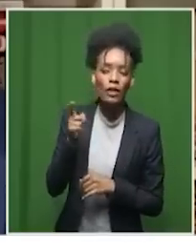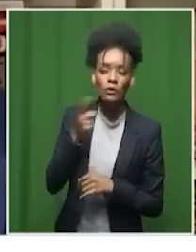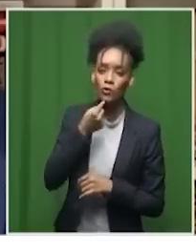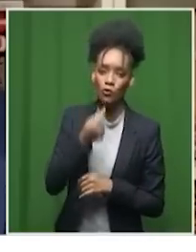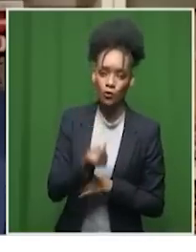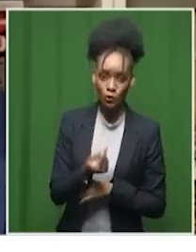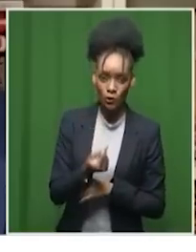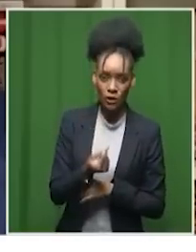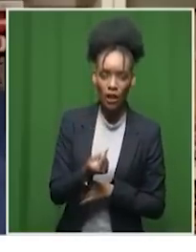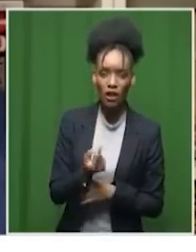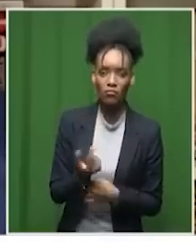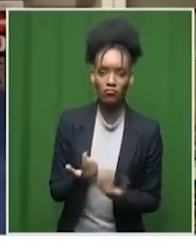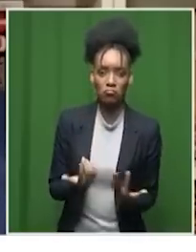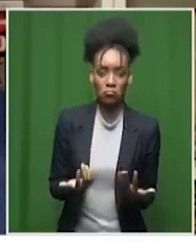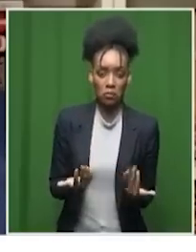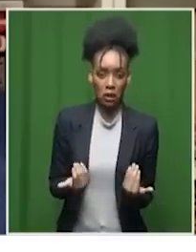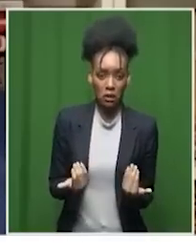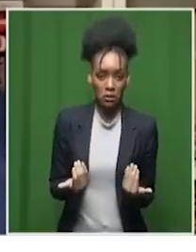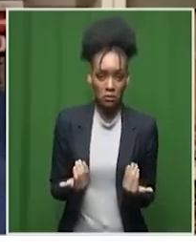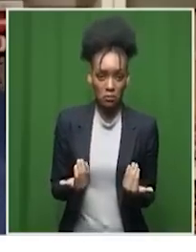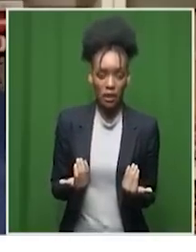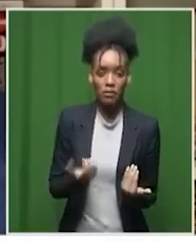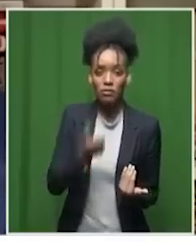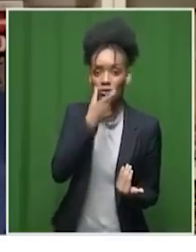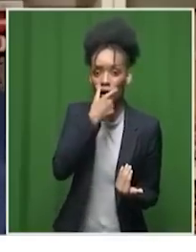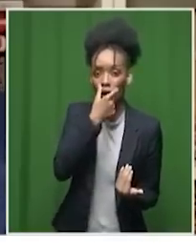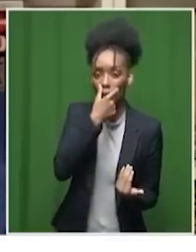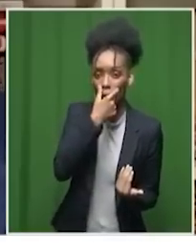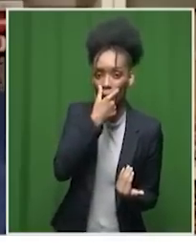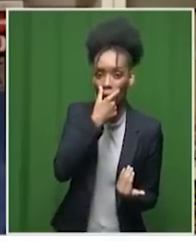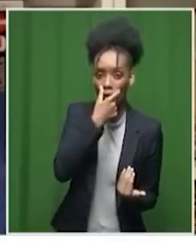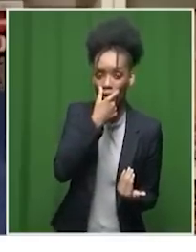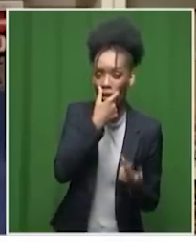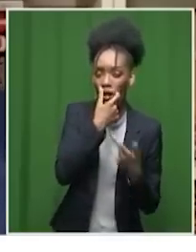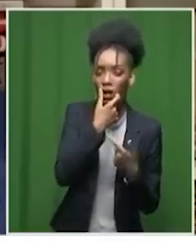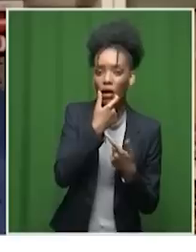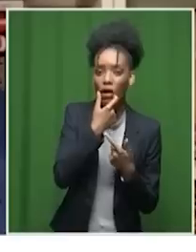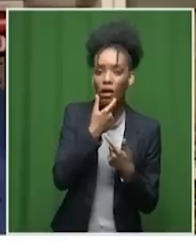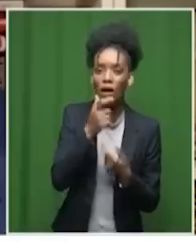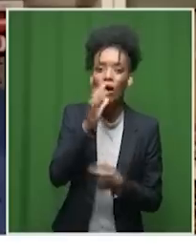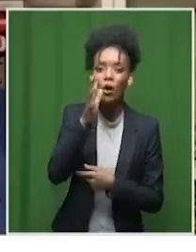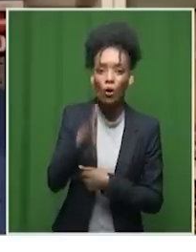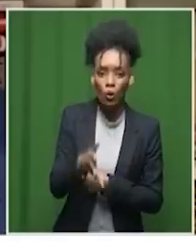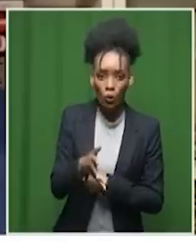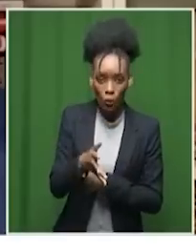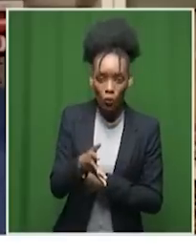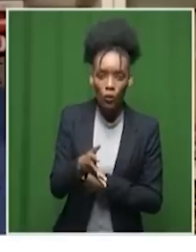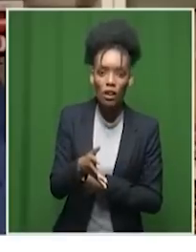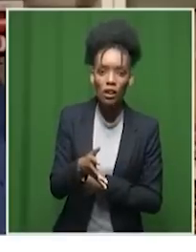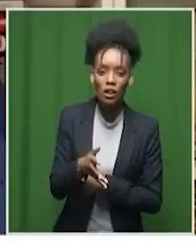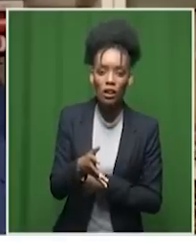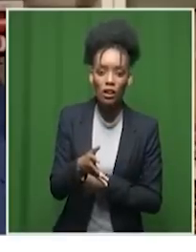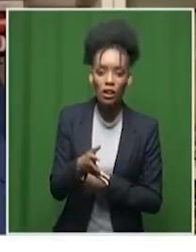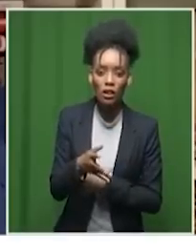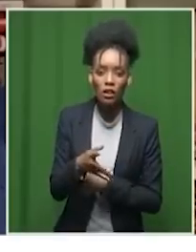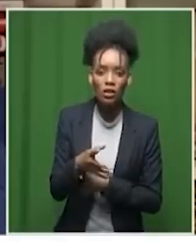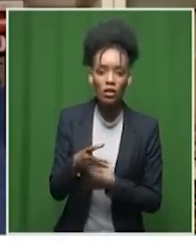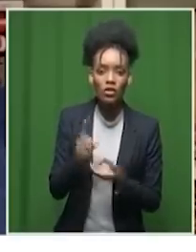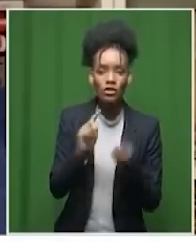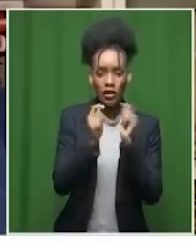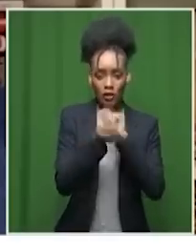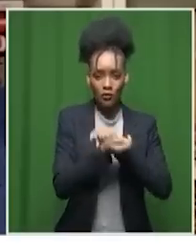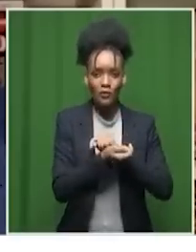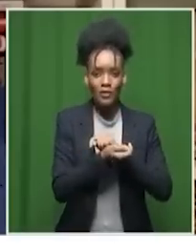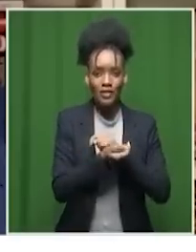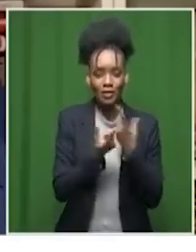was an expectation that Cyril Ramaphosa would actually tame the transformation agenda within the